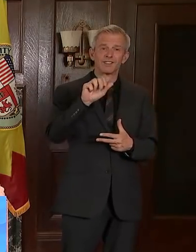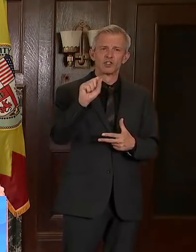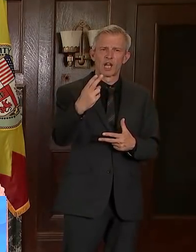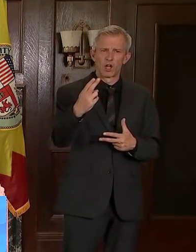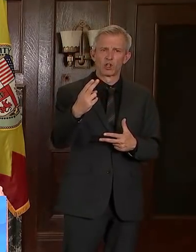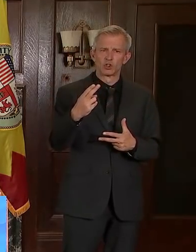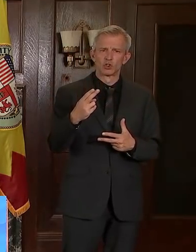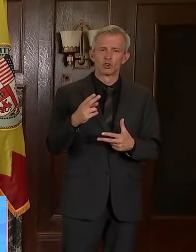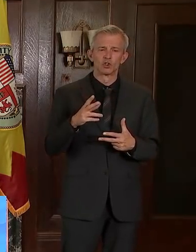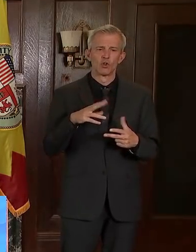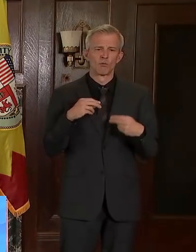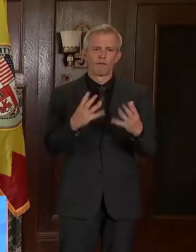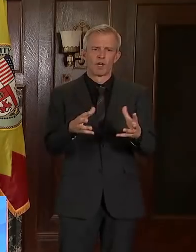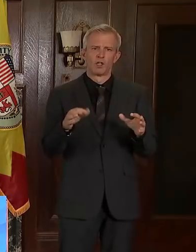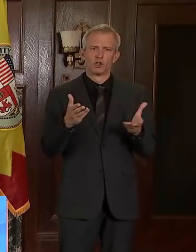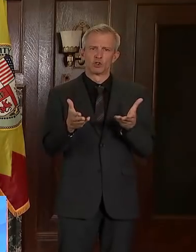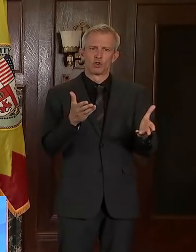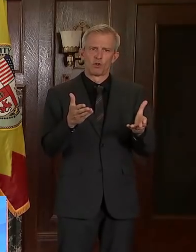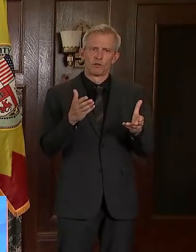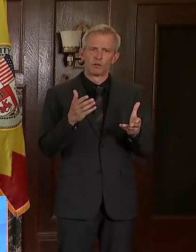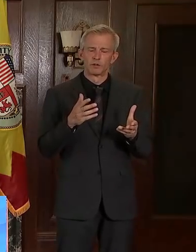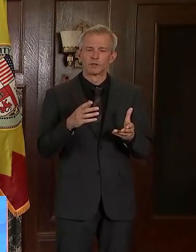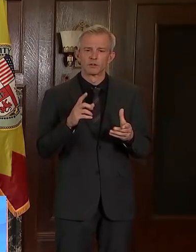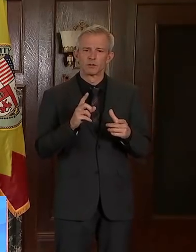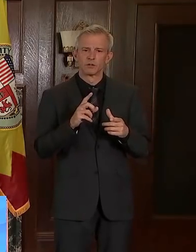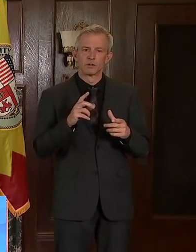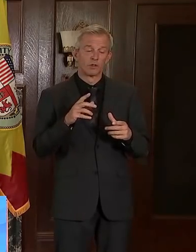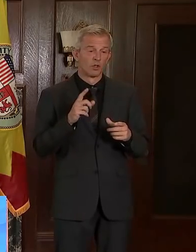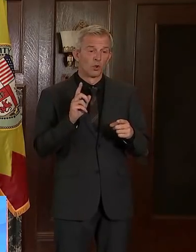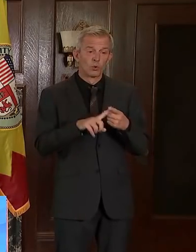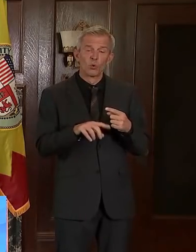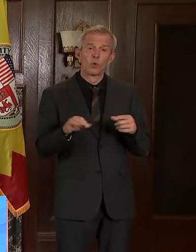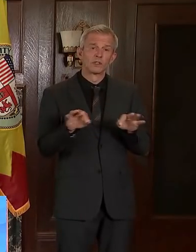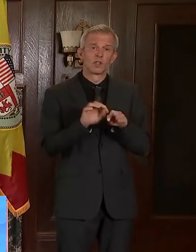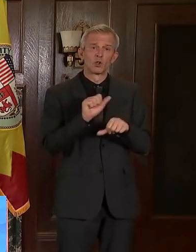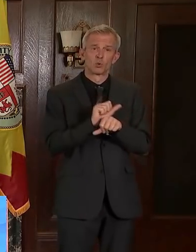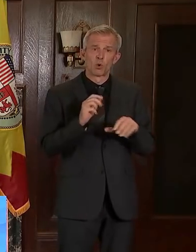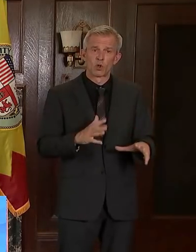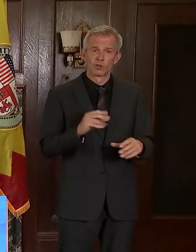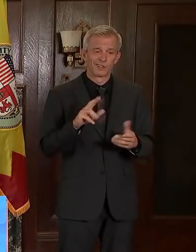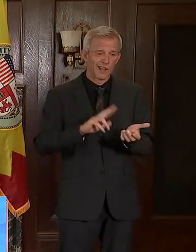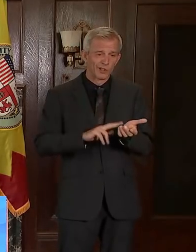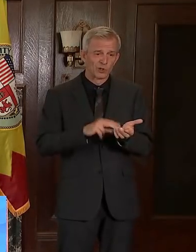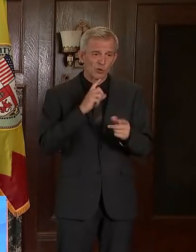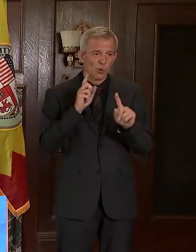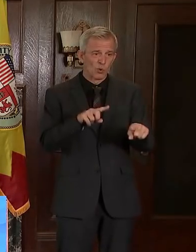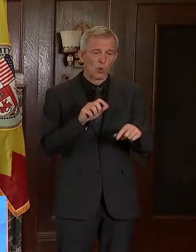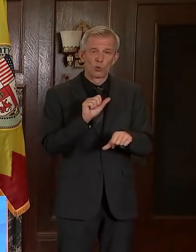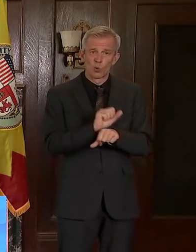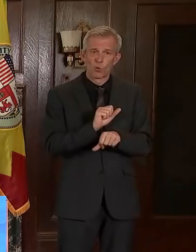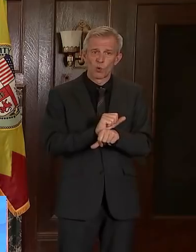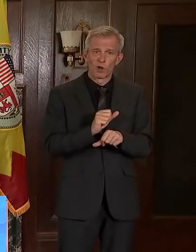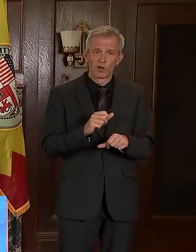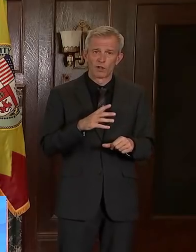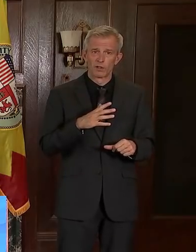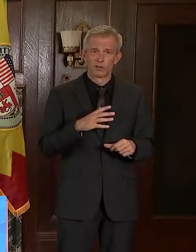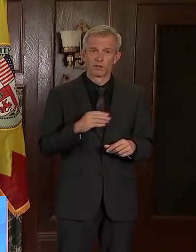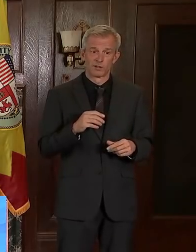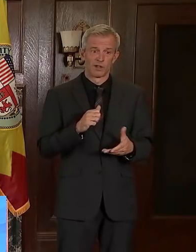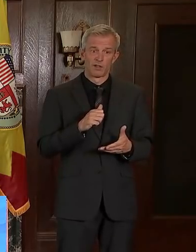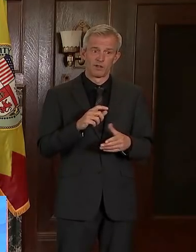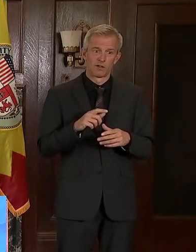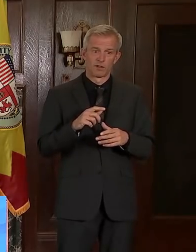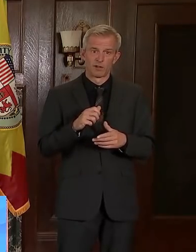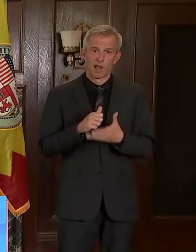many Angelenos and essential workers like nurses and caregivers who are going to work and who are a lifeline to Angelenos who rely